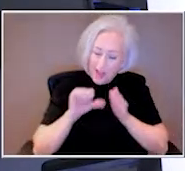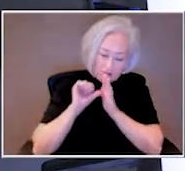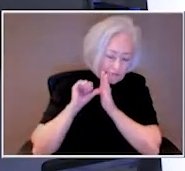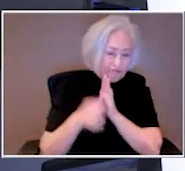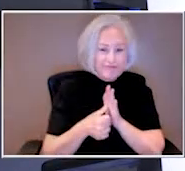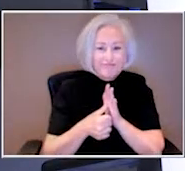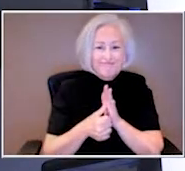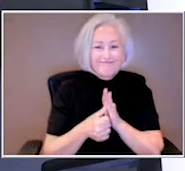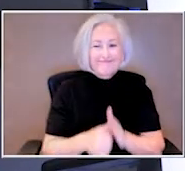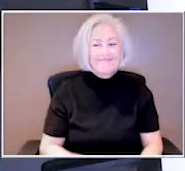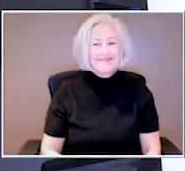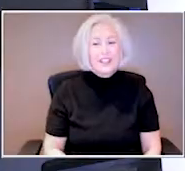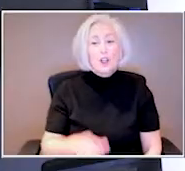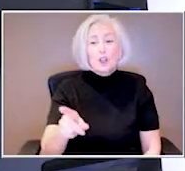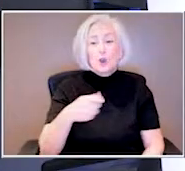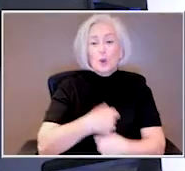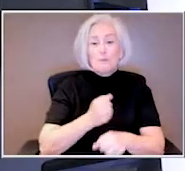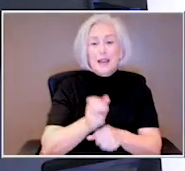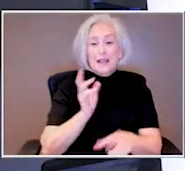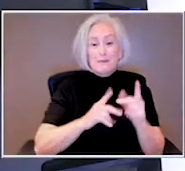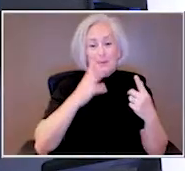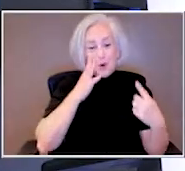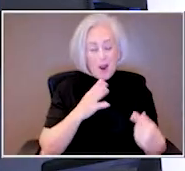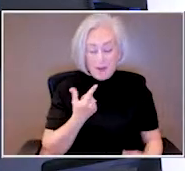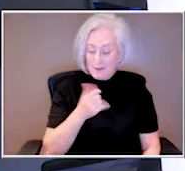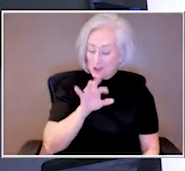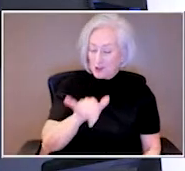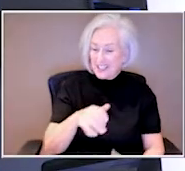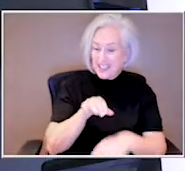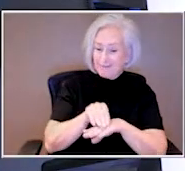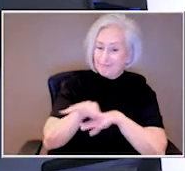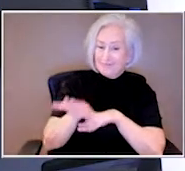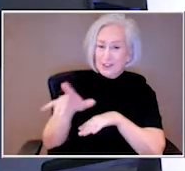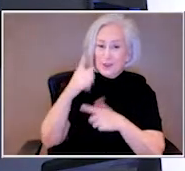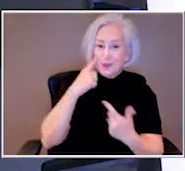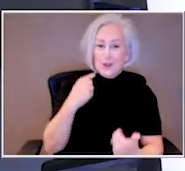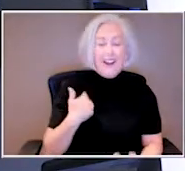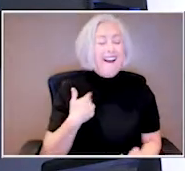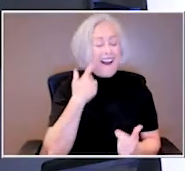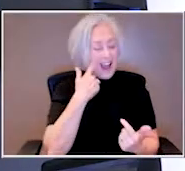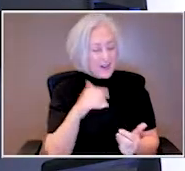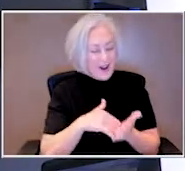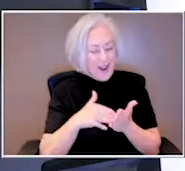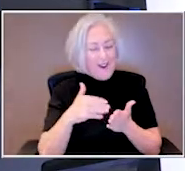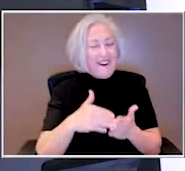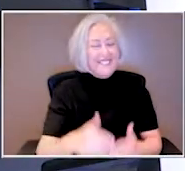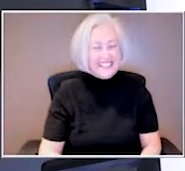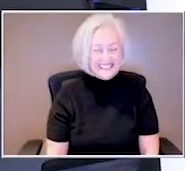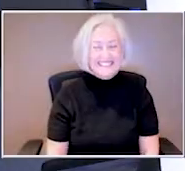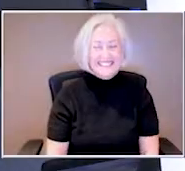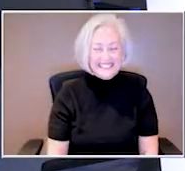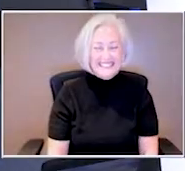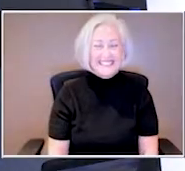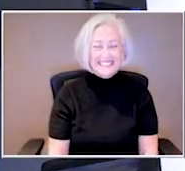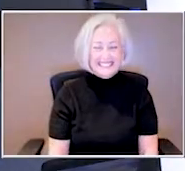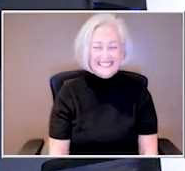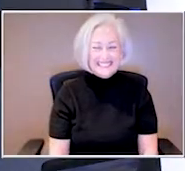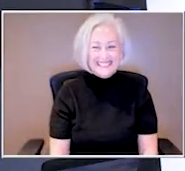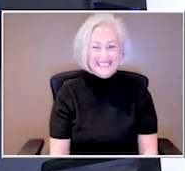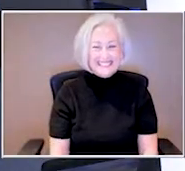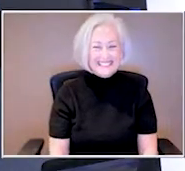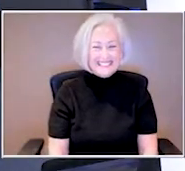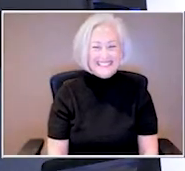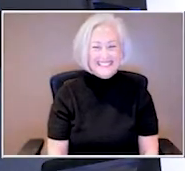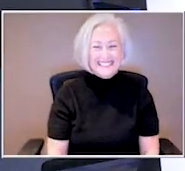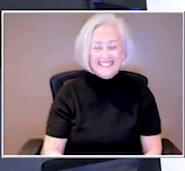make people cry, but we made you cry today. Ginny made you cry this morning. I cry a lot as well. And we like that. And we Yes, like we that. all do. So great